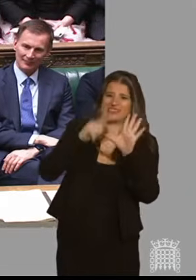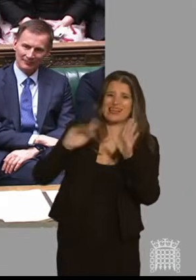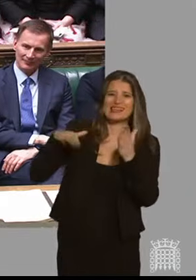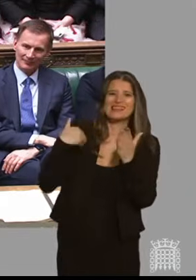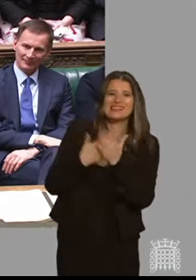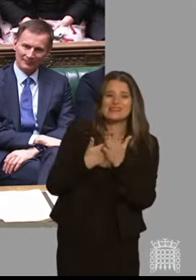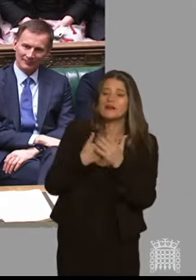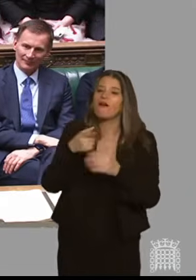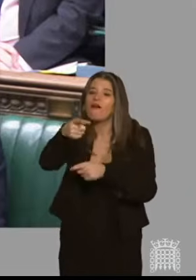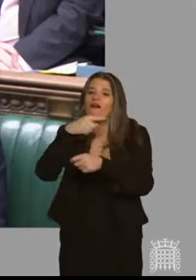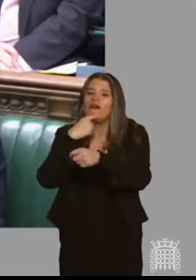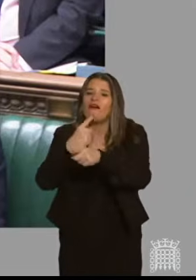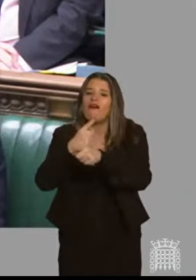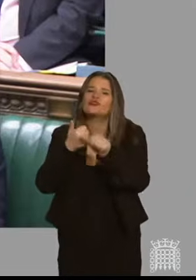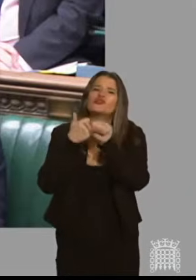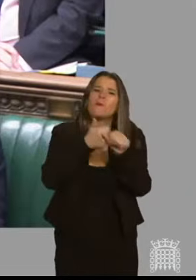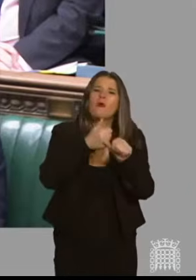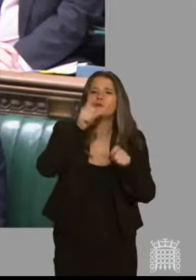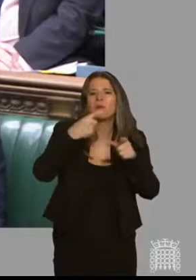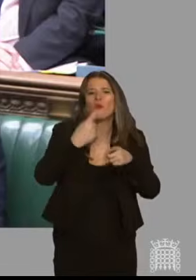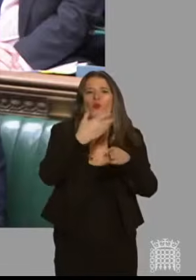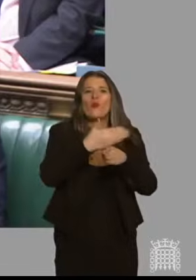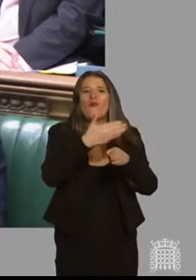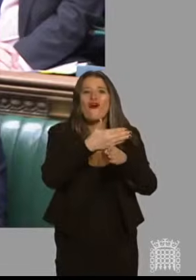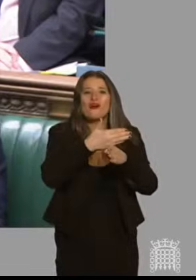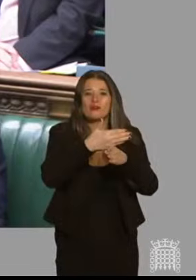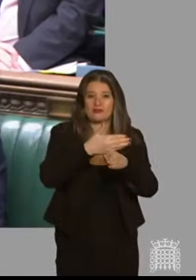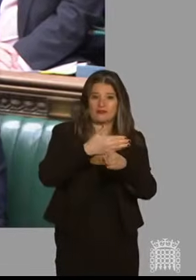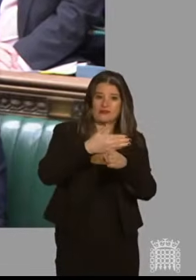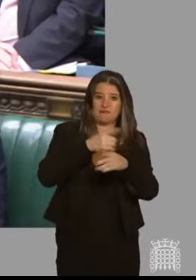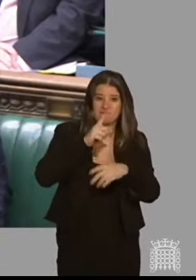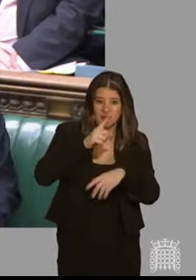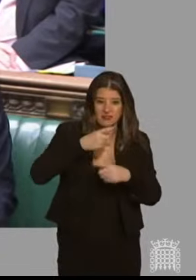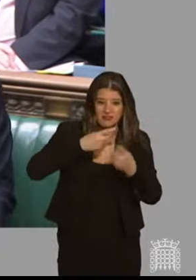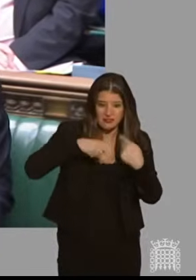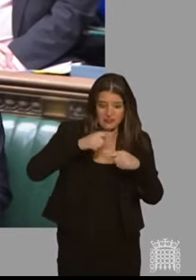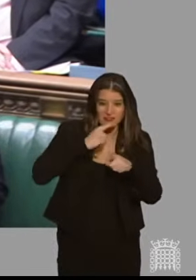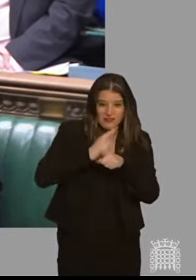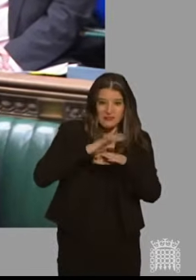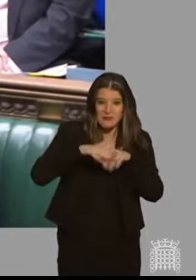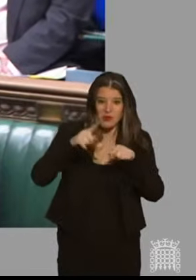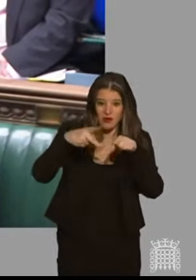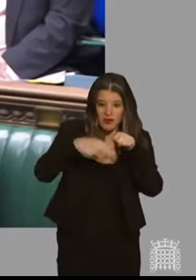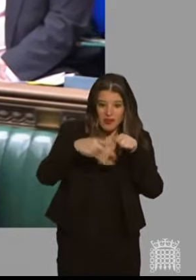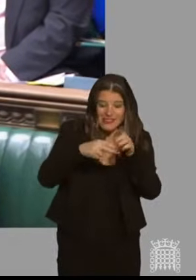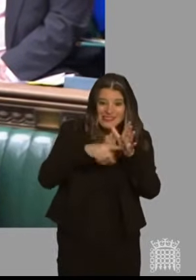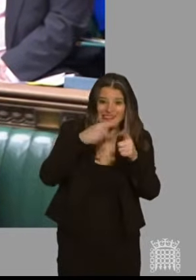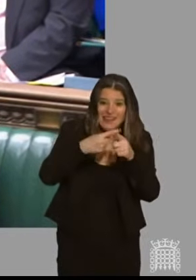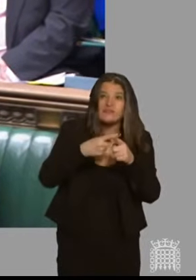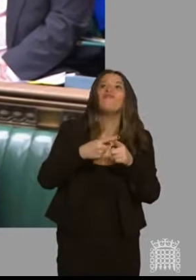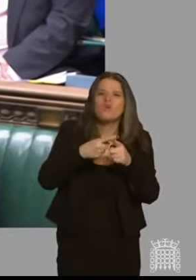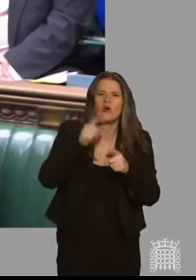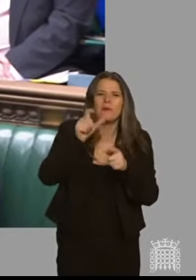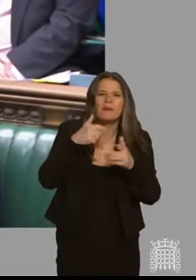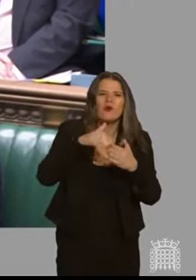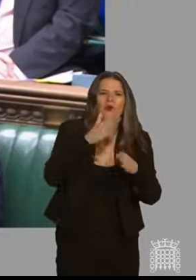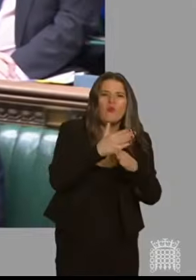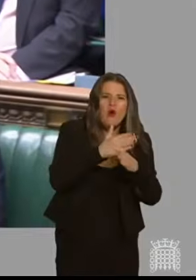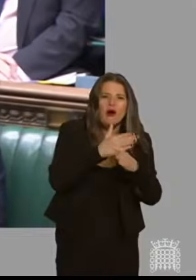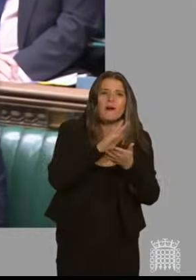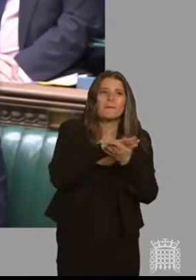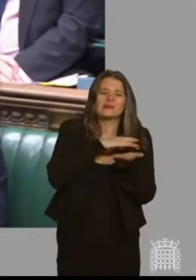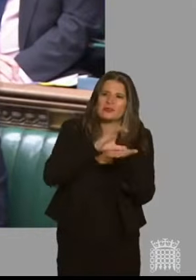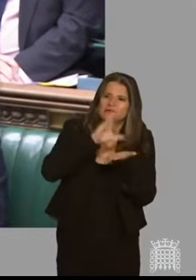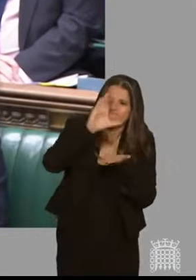is a £28 billion unfunded promise. Mr. Speaker, I had a look at it. It's here. It's all